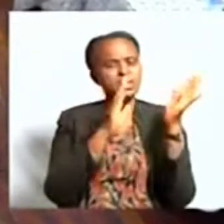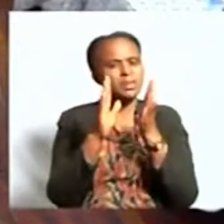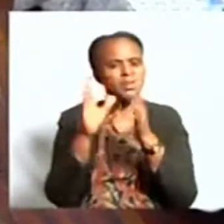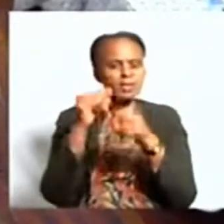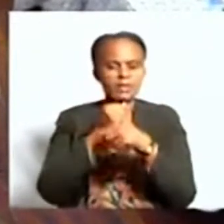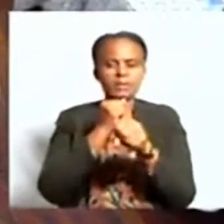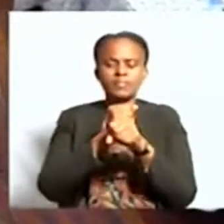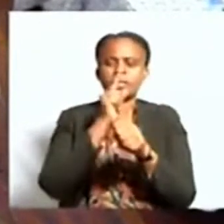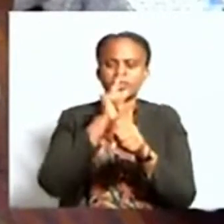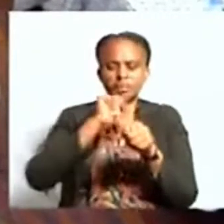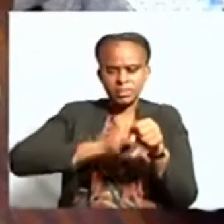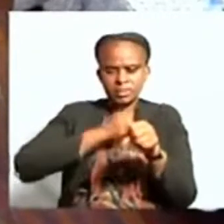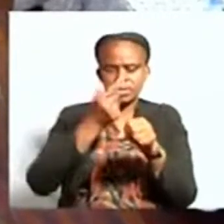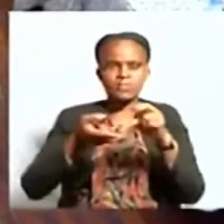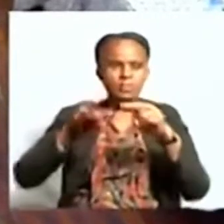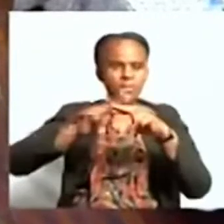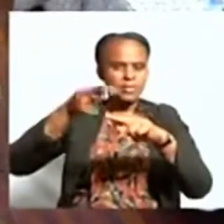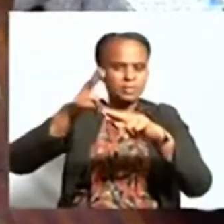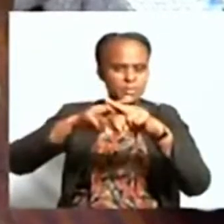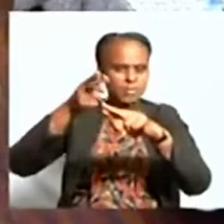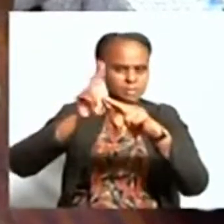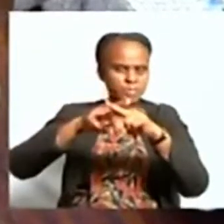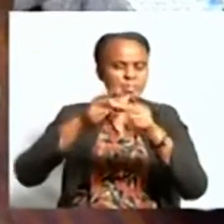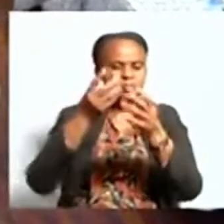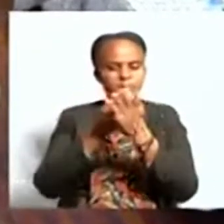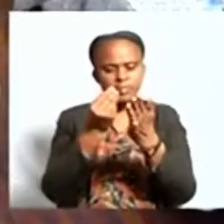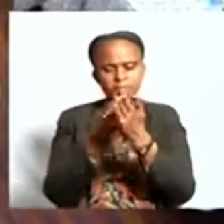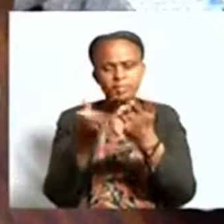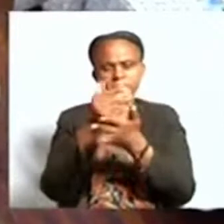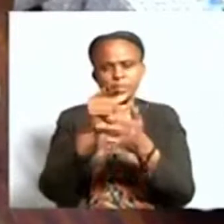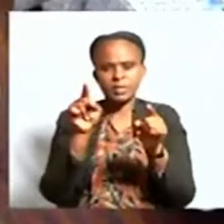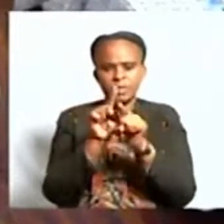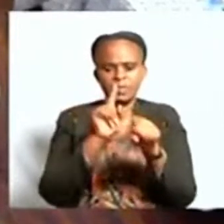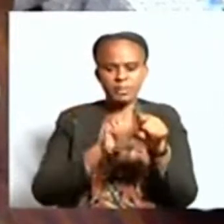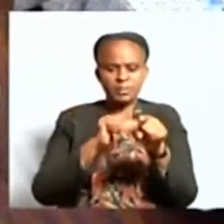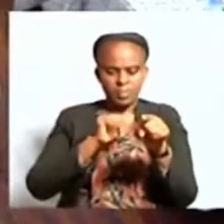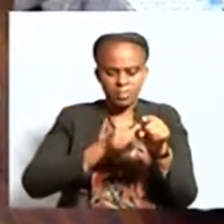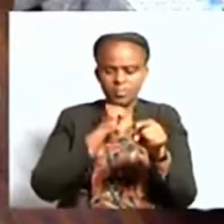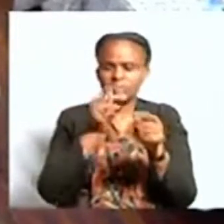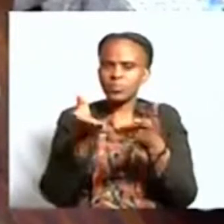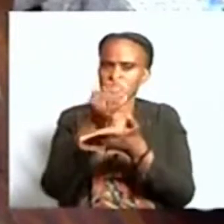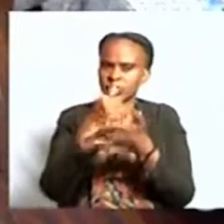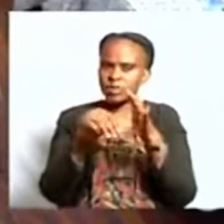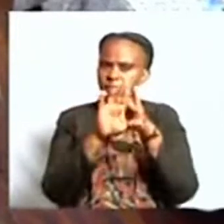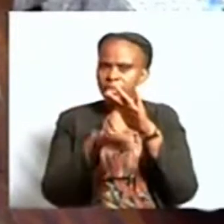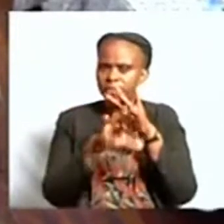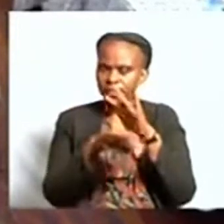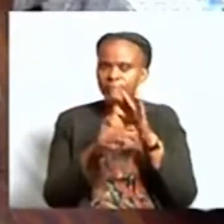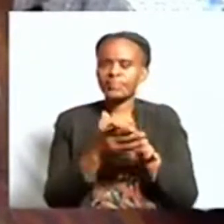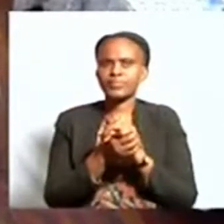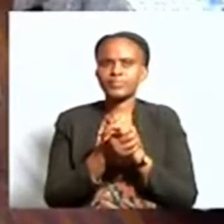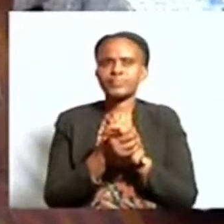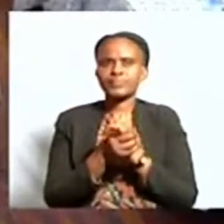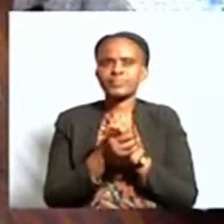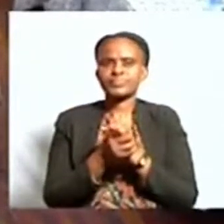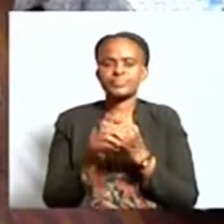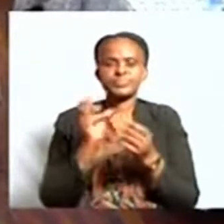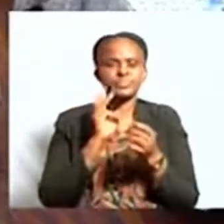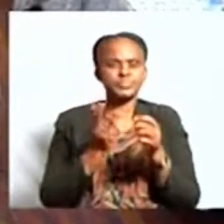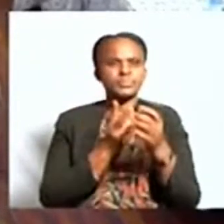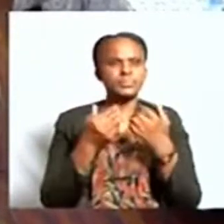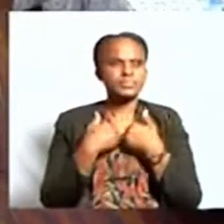ensure that we increase revenue and we don't collect below, we